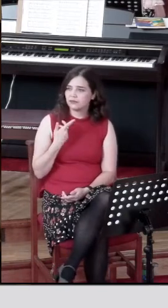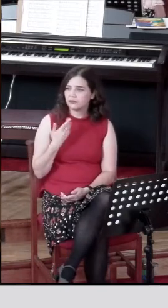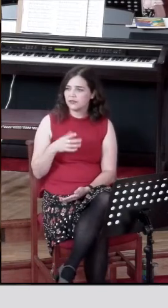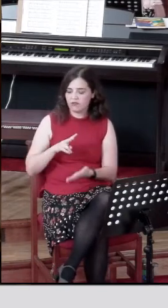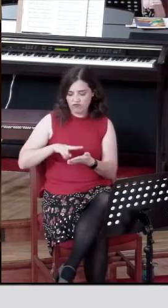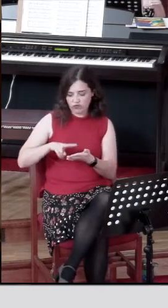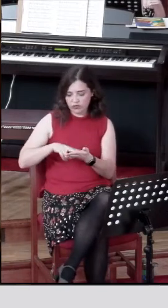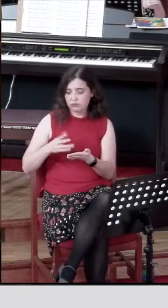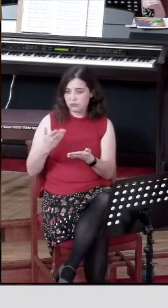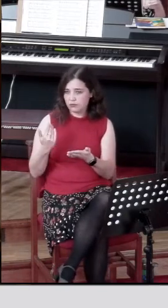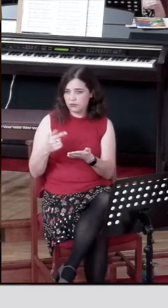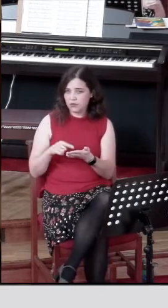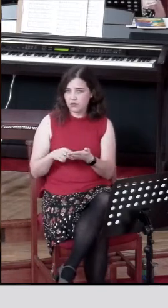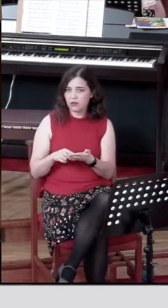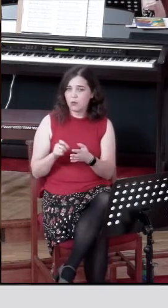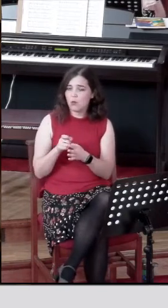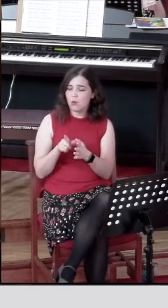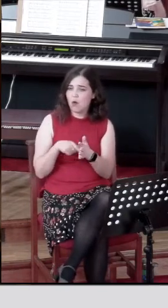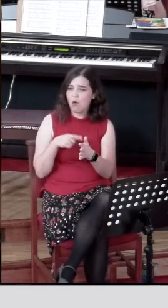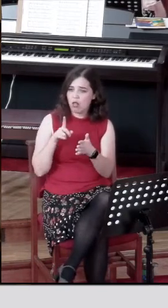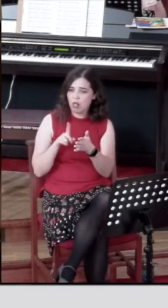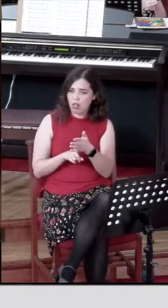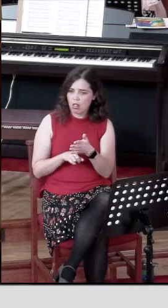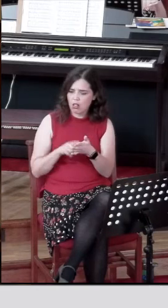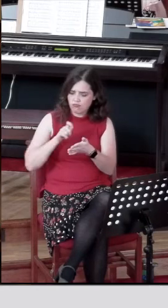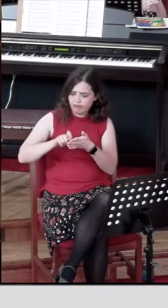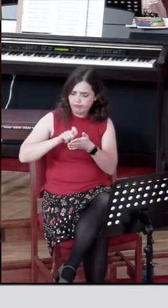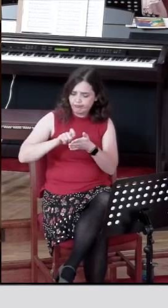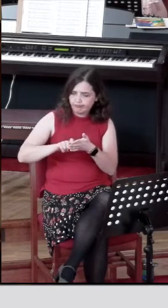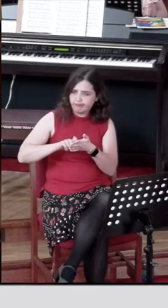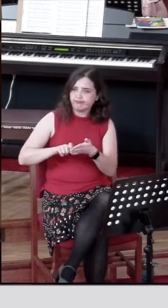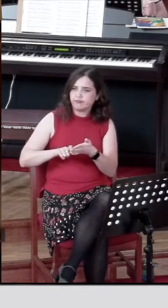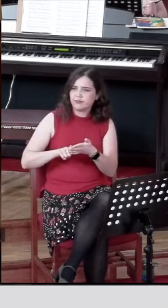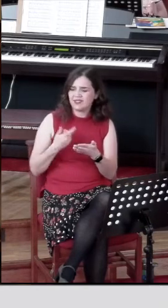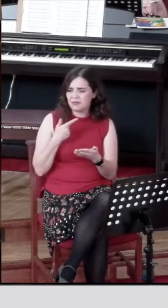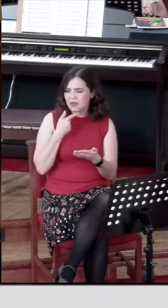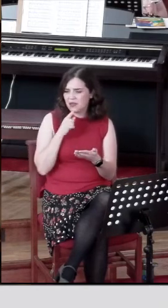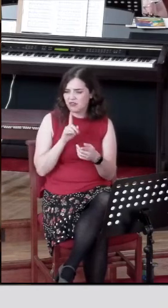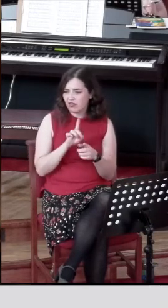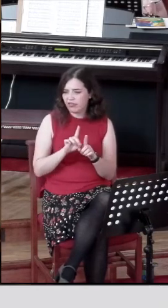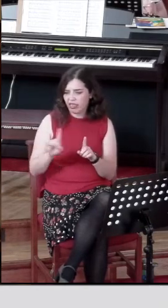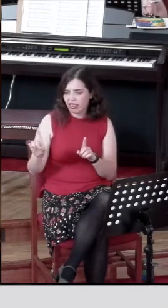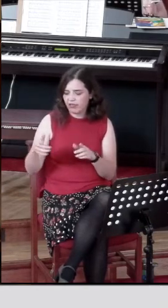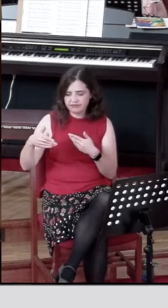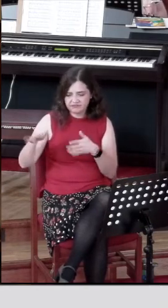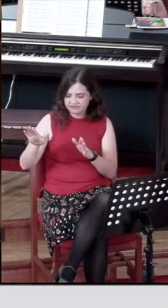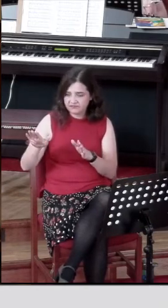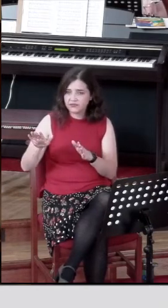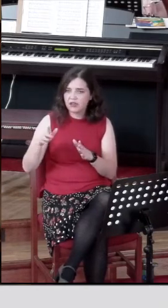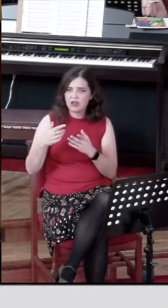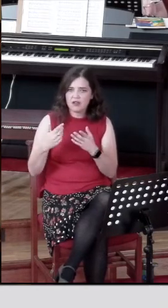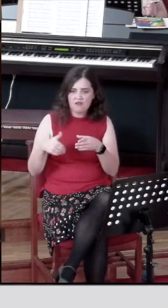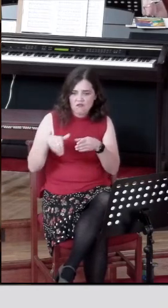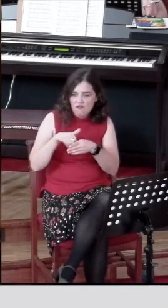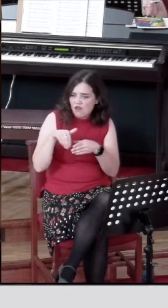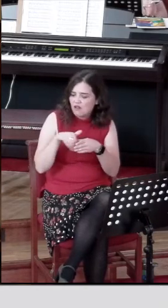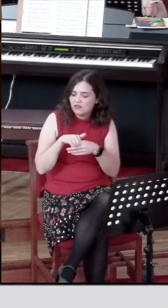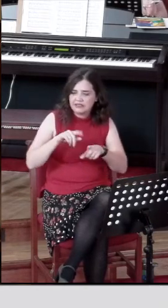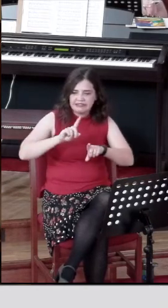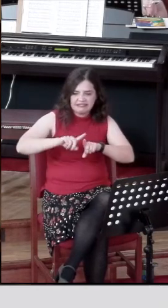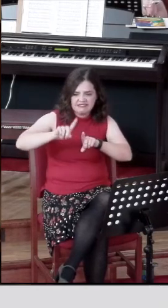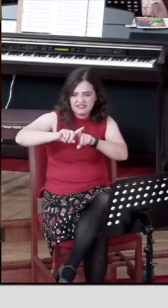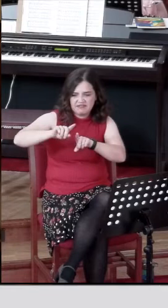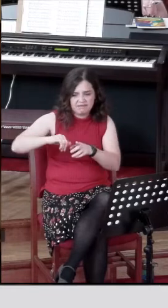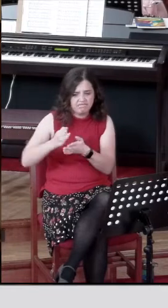that Paul wrote to the people in Corinth, the church in Corinth, who kind of lost their way. They were kind of involved in all sorts of things that they shouldn't